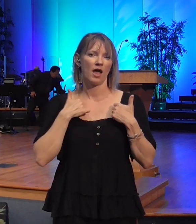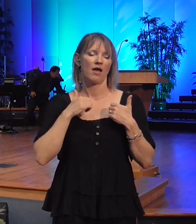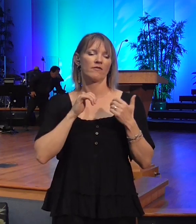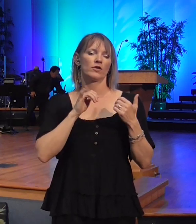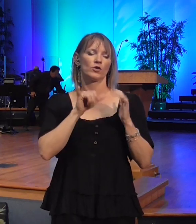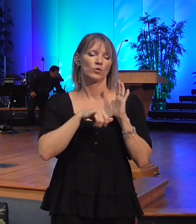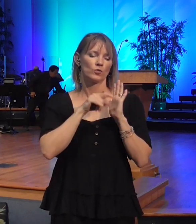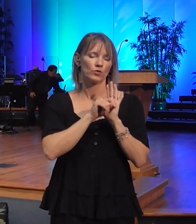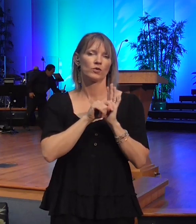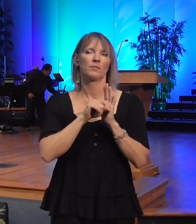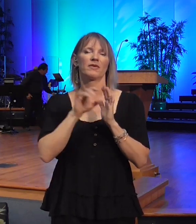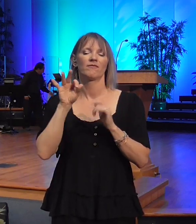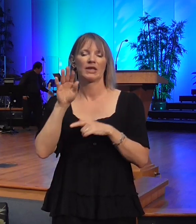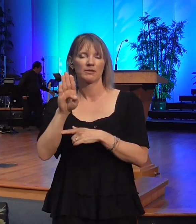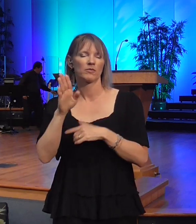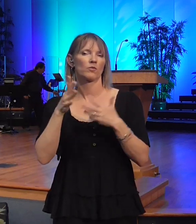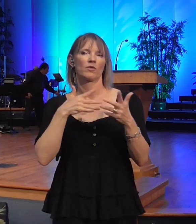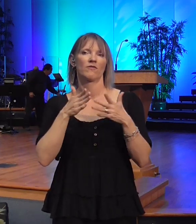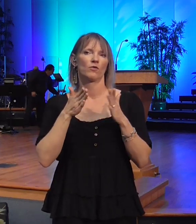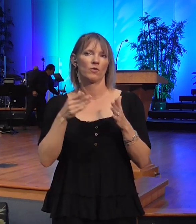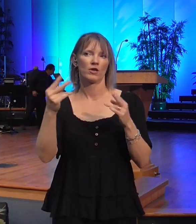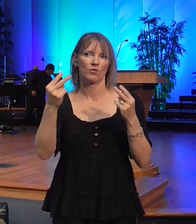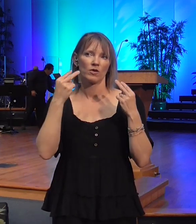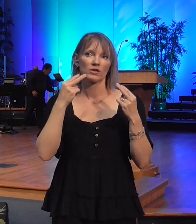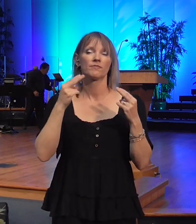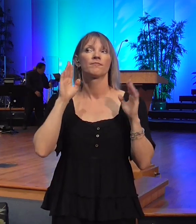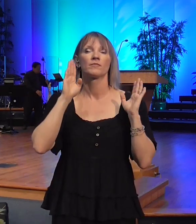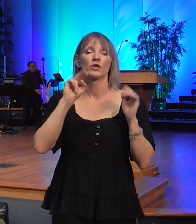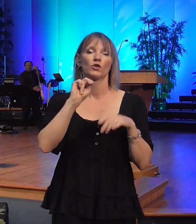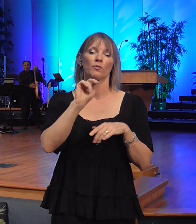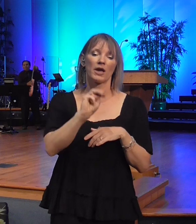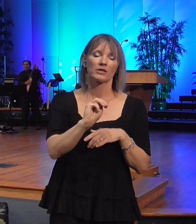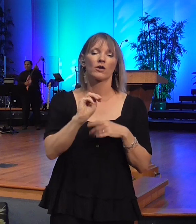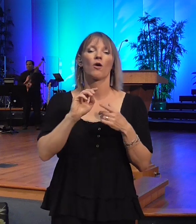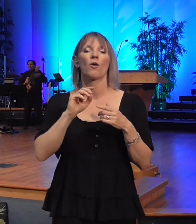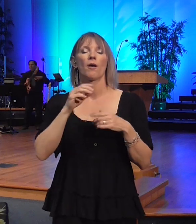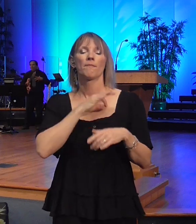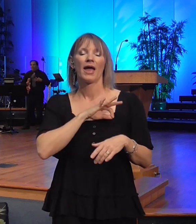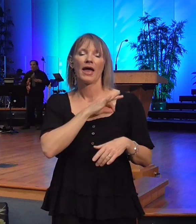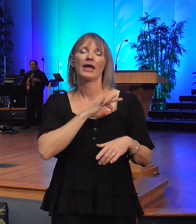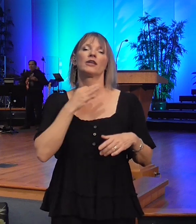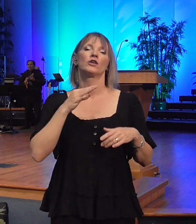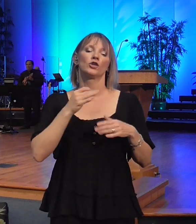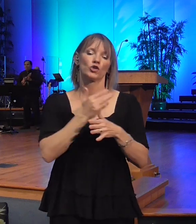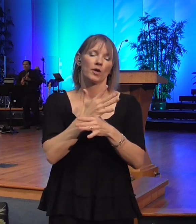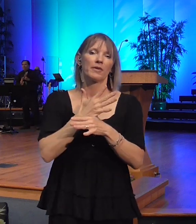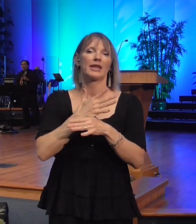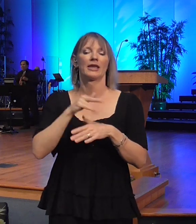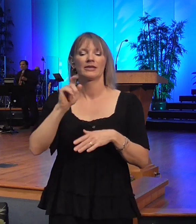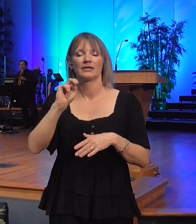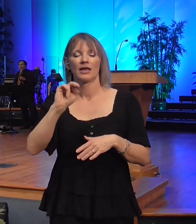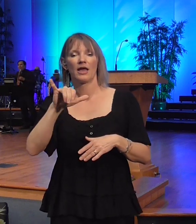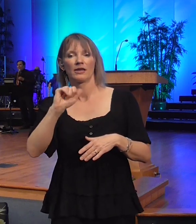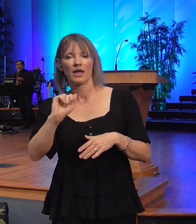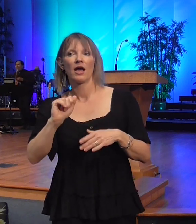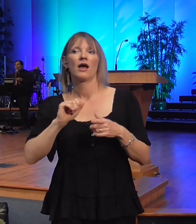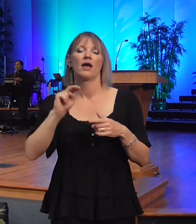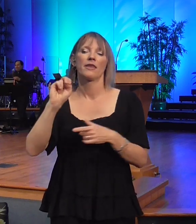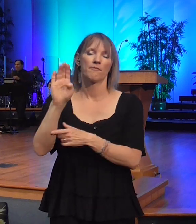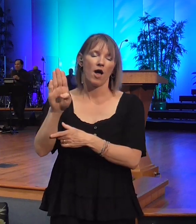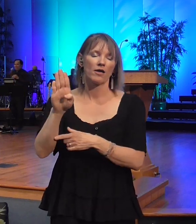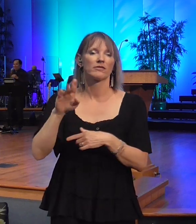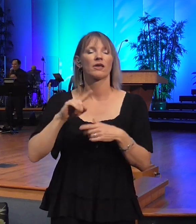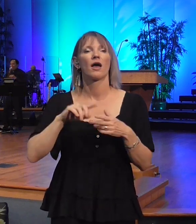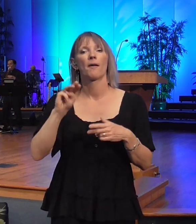however you're watching us. And greetings to those in New Mexico, Maine, Germany, Kenya, Japan. I know we have people that watch us every week in Nebraska,